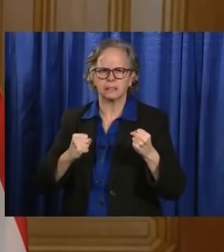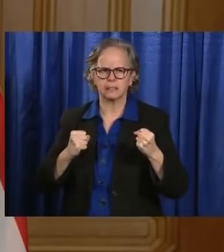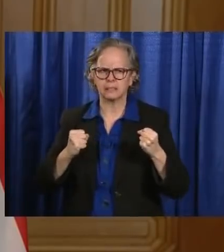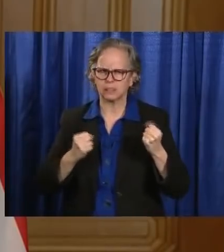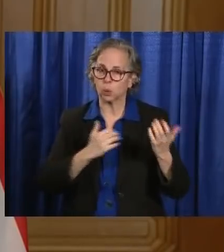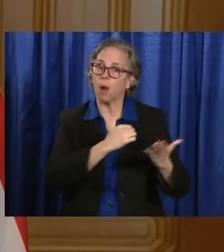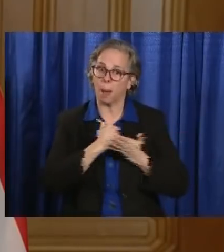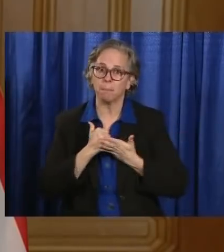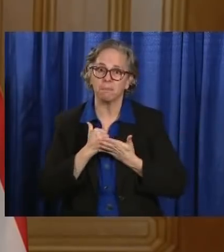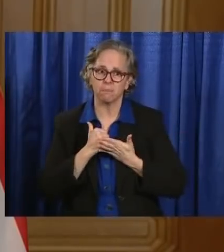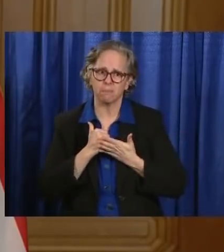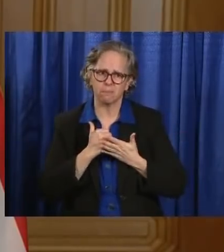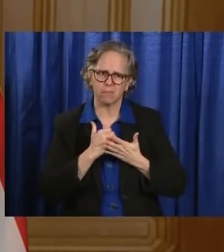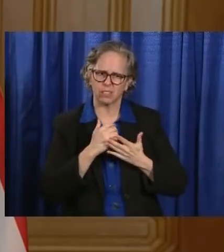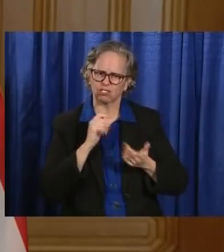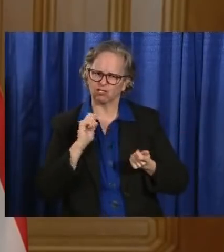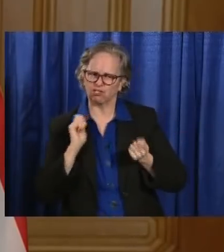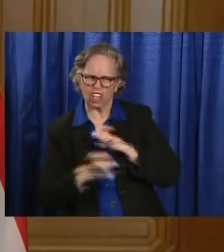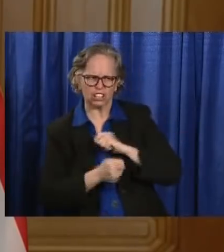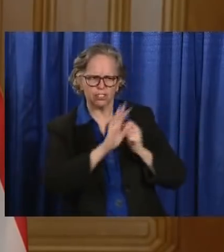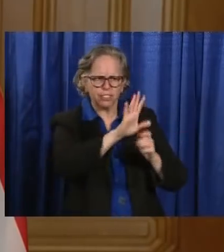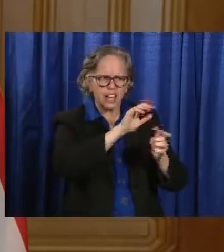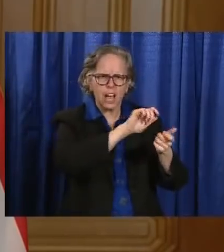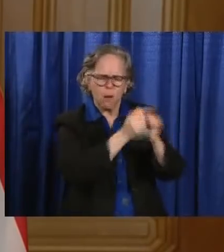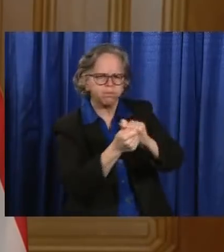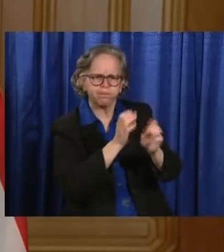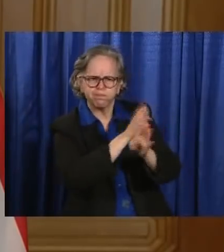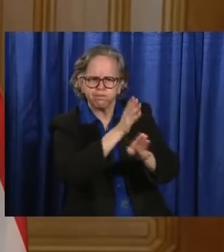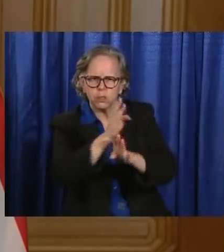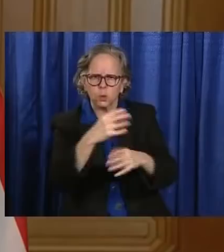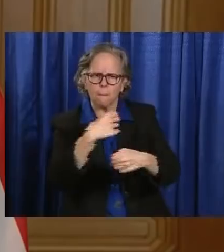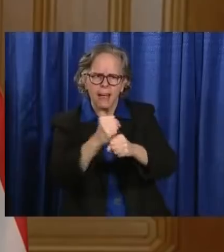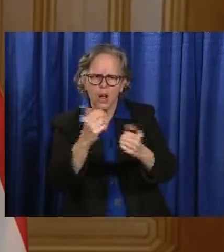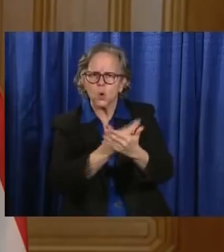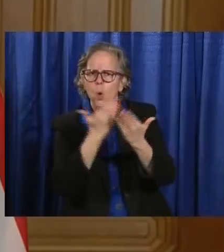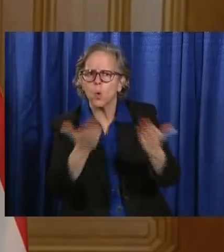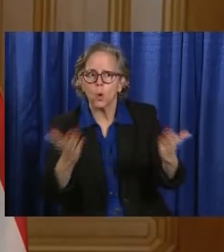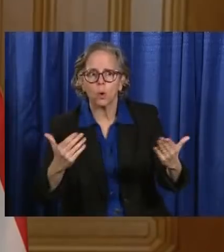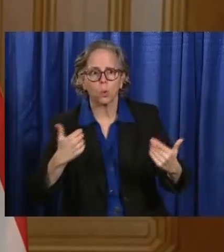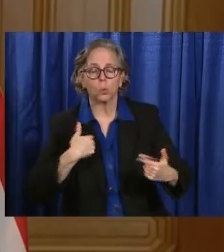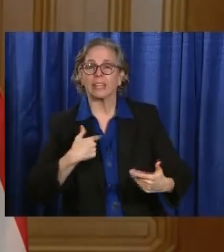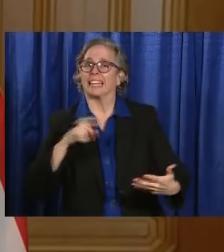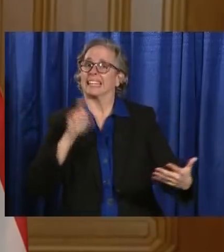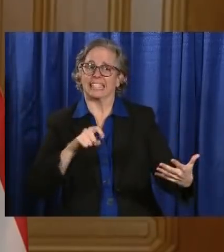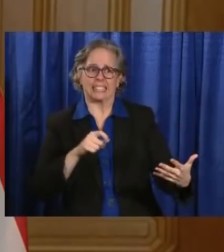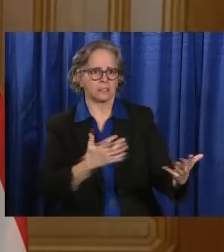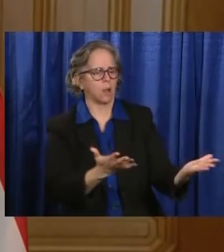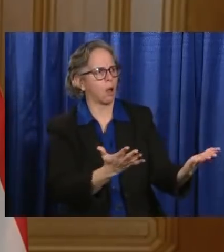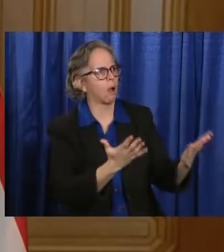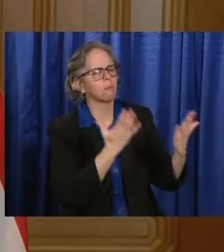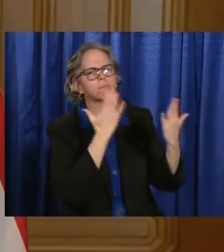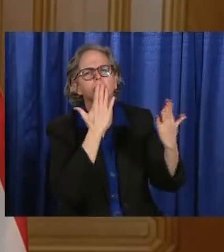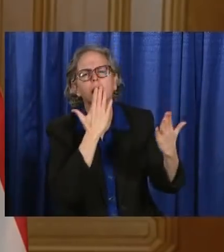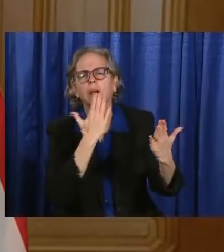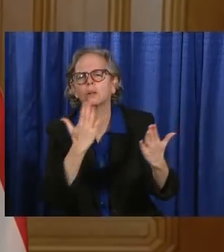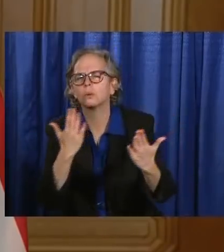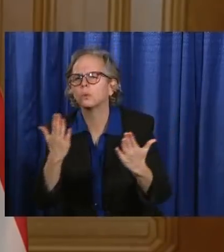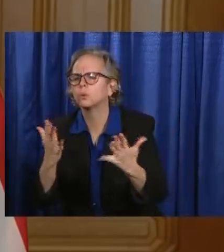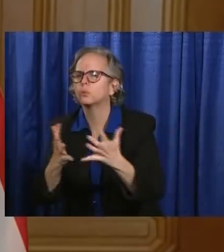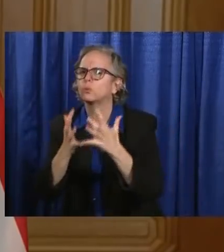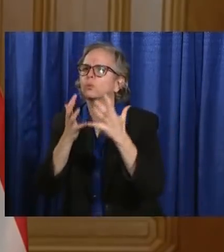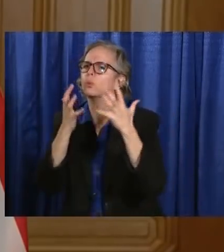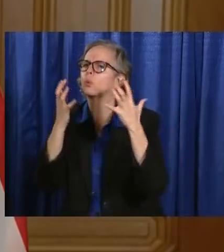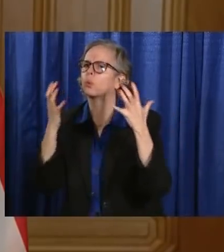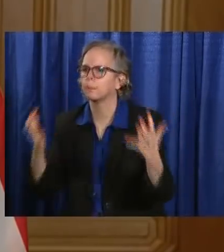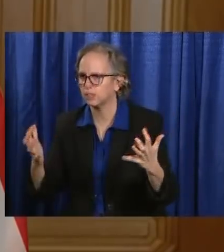us. These are Ohio companies and help us produce some of the things that need to be produced. So I want to thank them very much. The